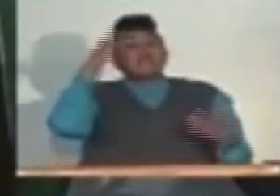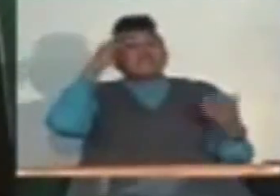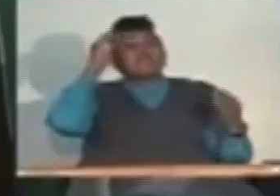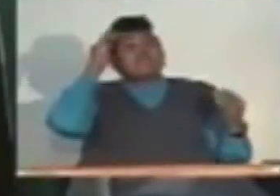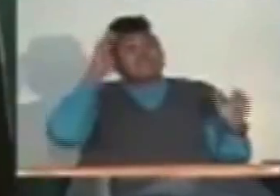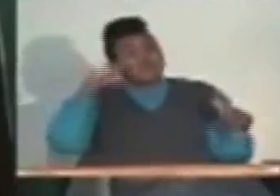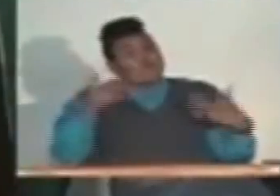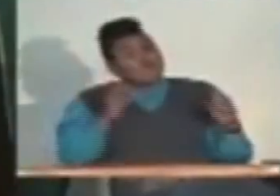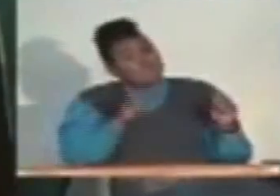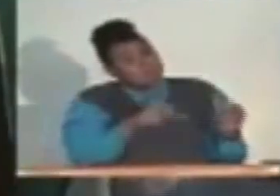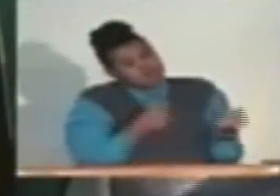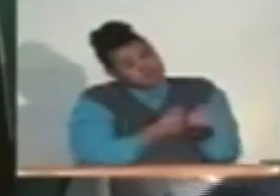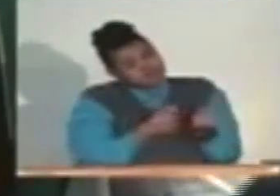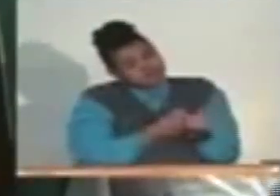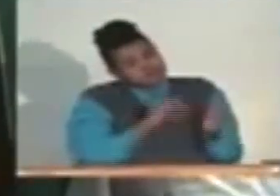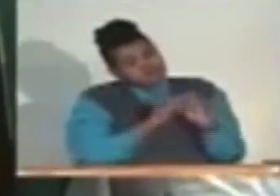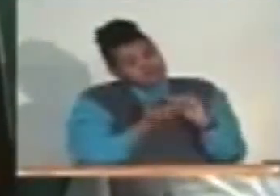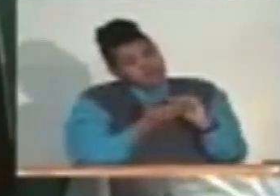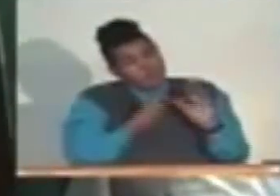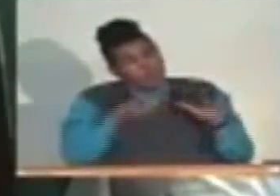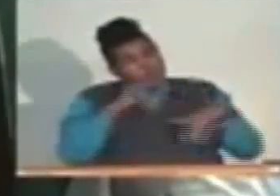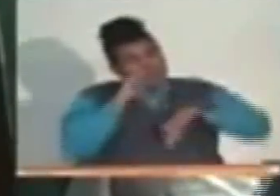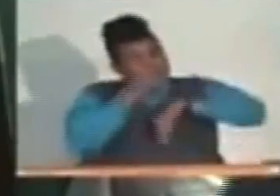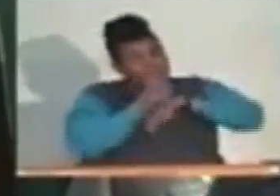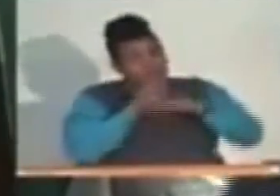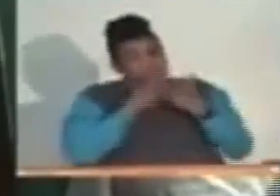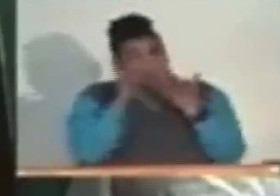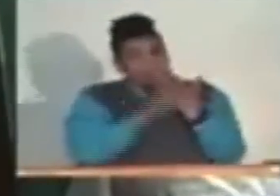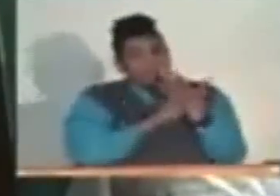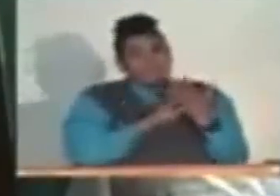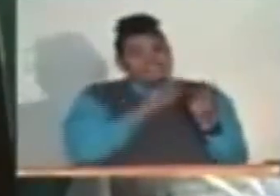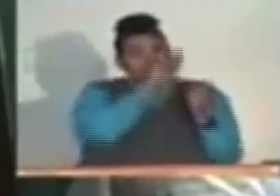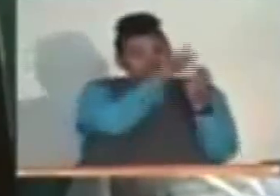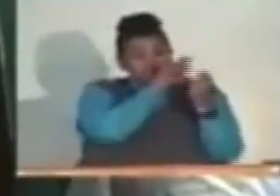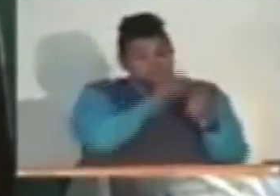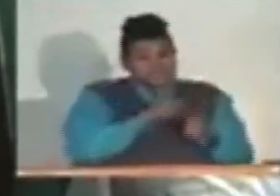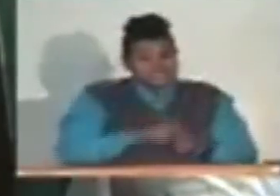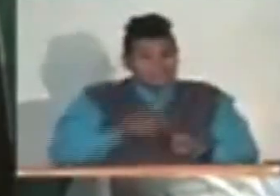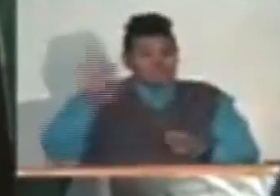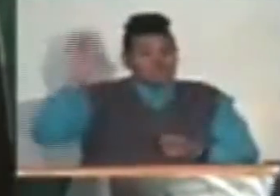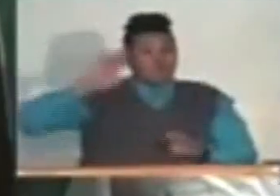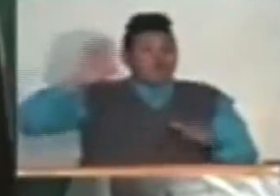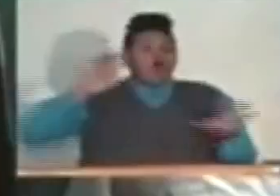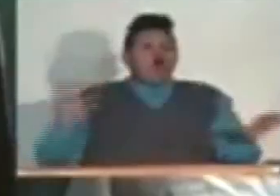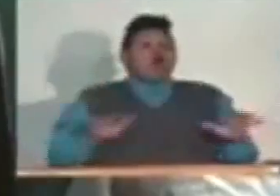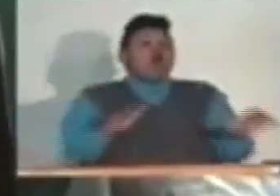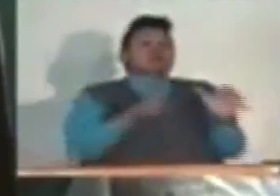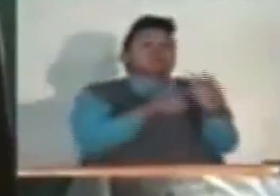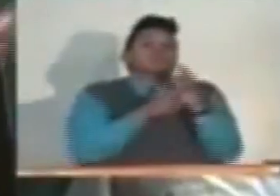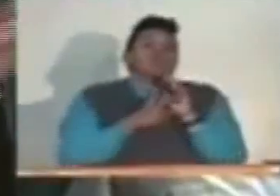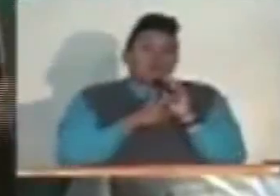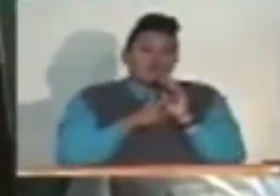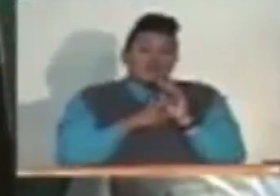re-establishing a program for Jamaica, specific prior actions were required.